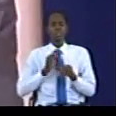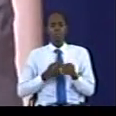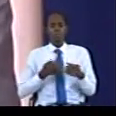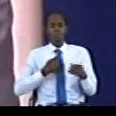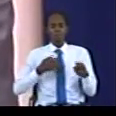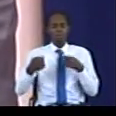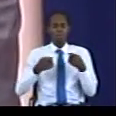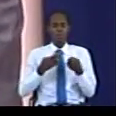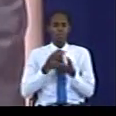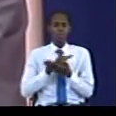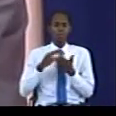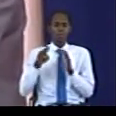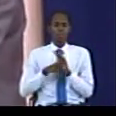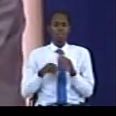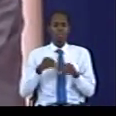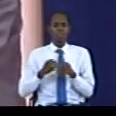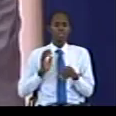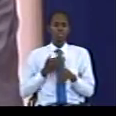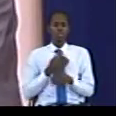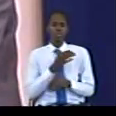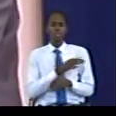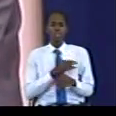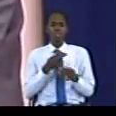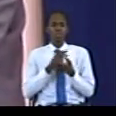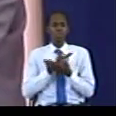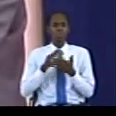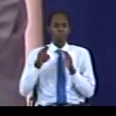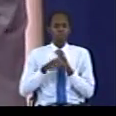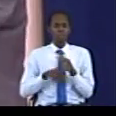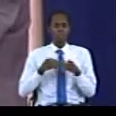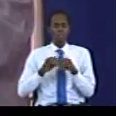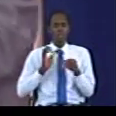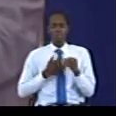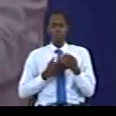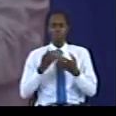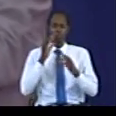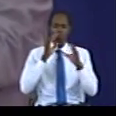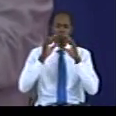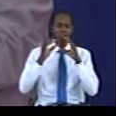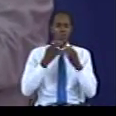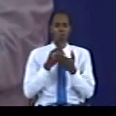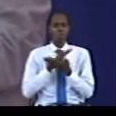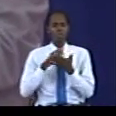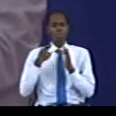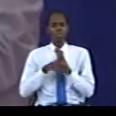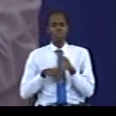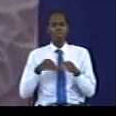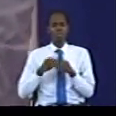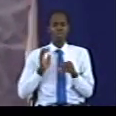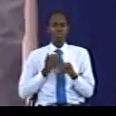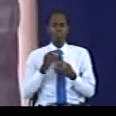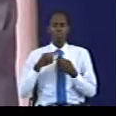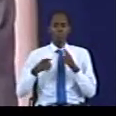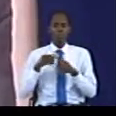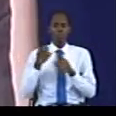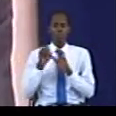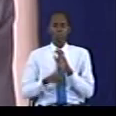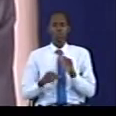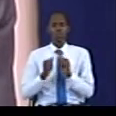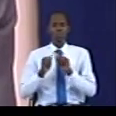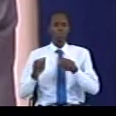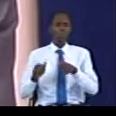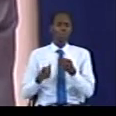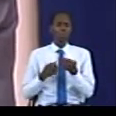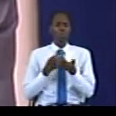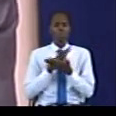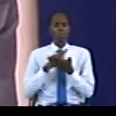our character, holiness. In our interaction, holiness. In our relationship, holiness. Morning, afternoon, and